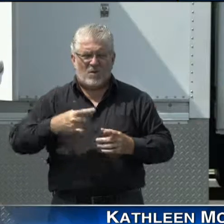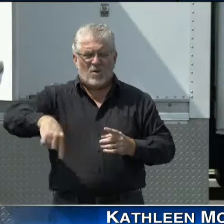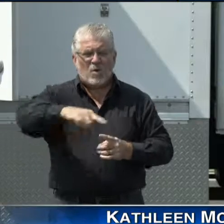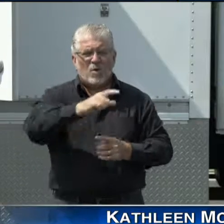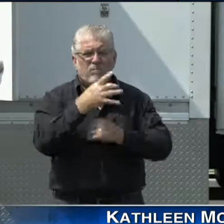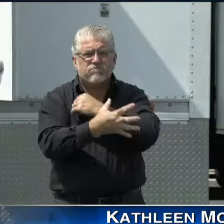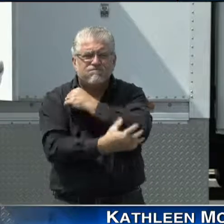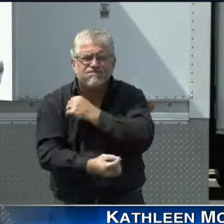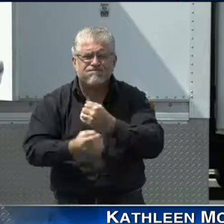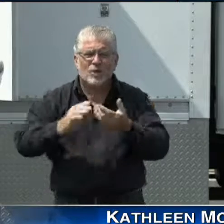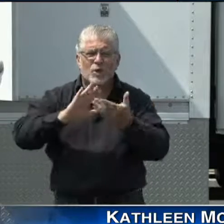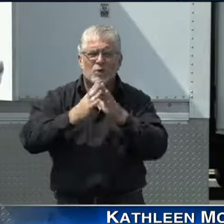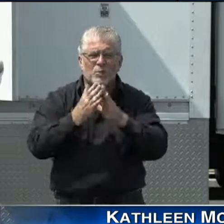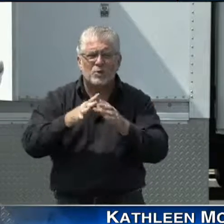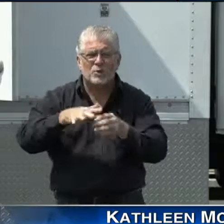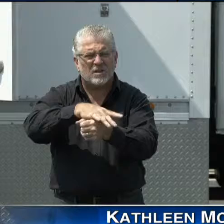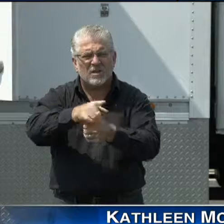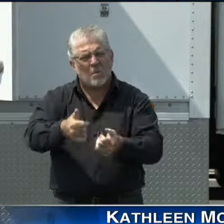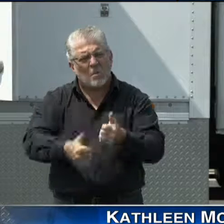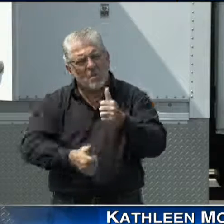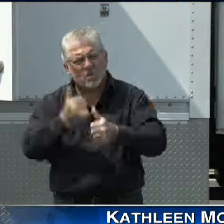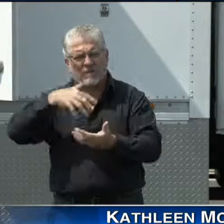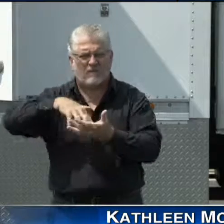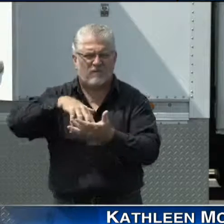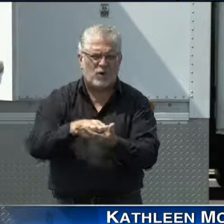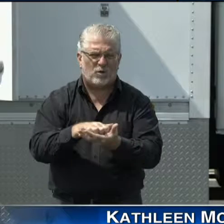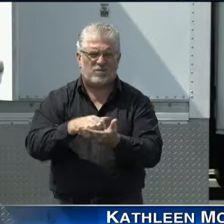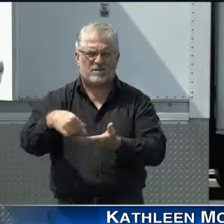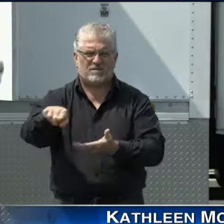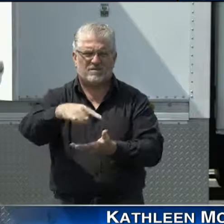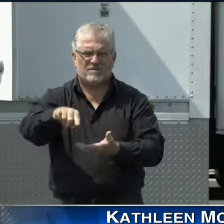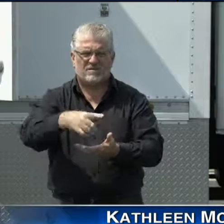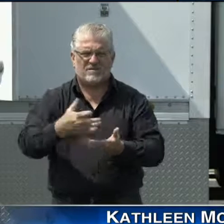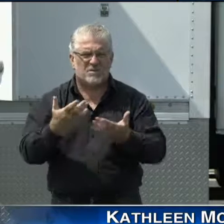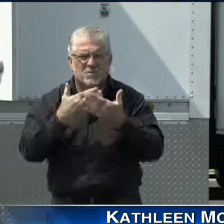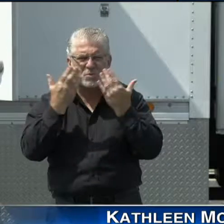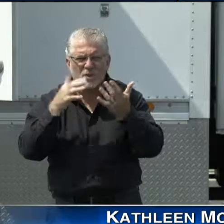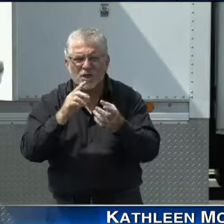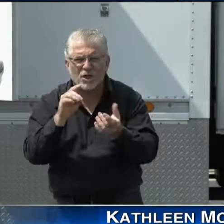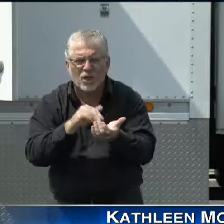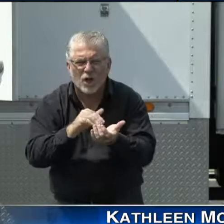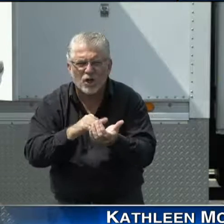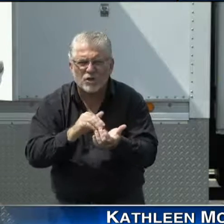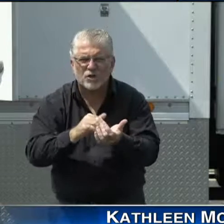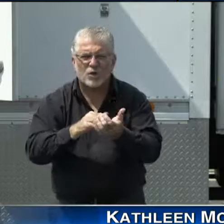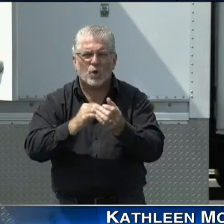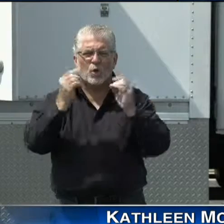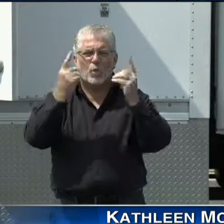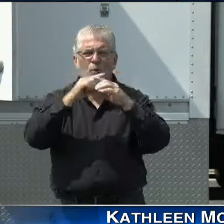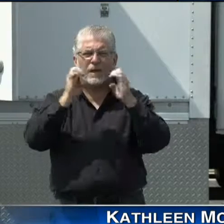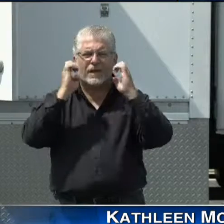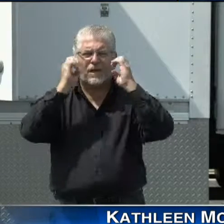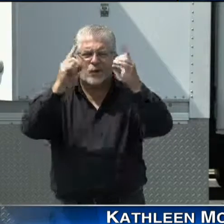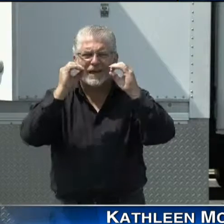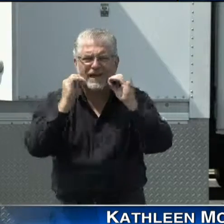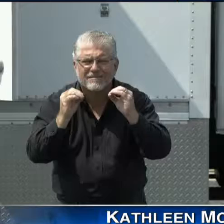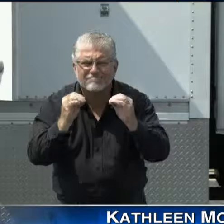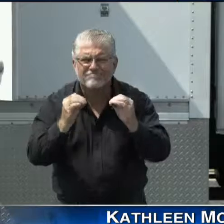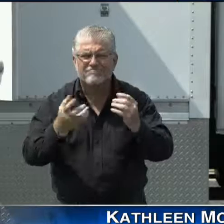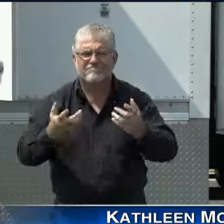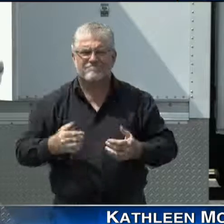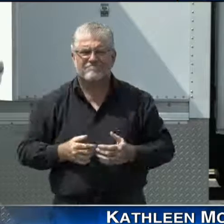Populations with a lack of provider access and health education, which often include minorities and our